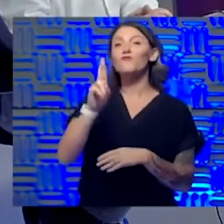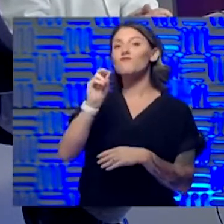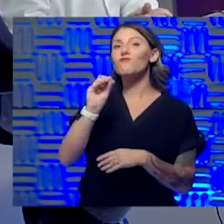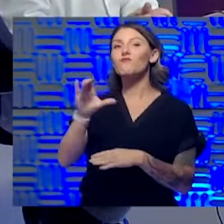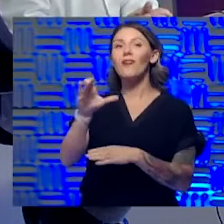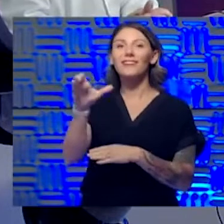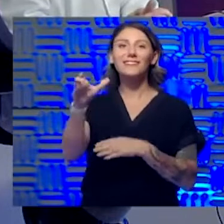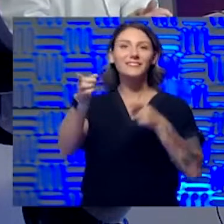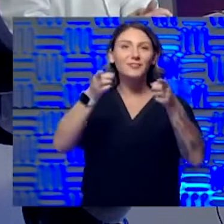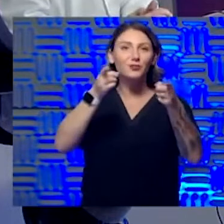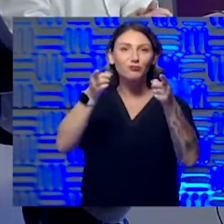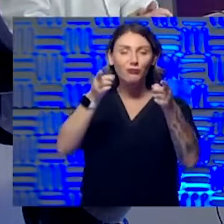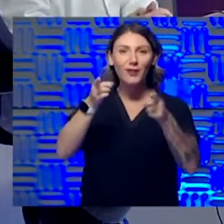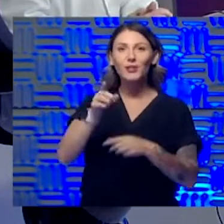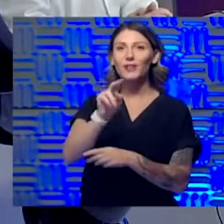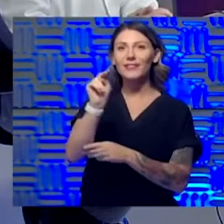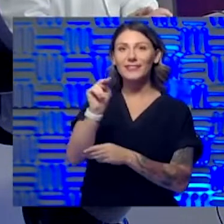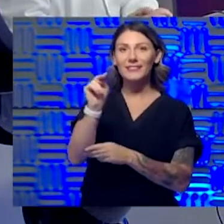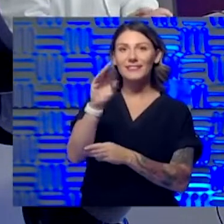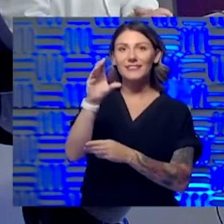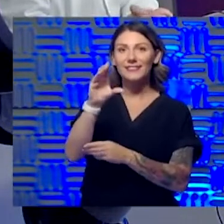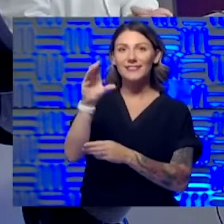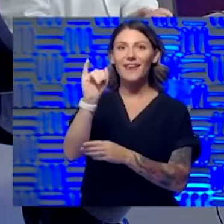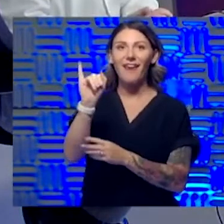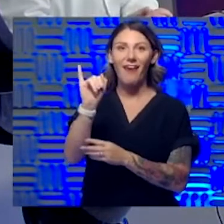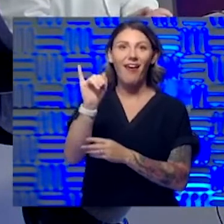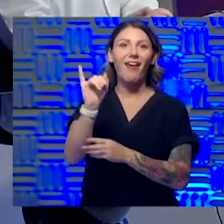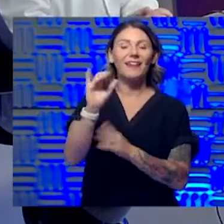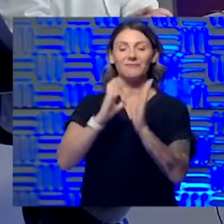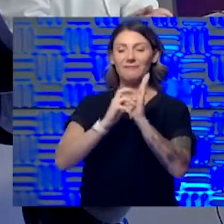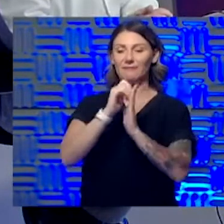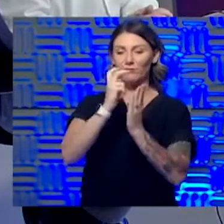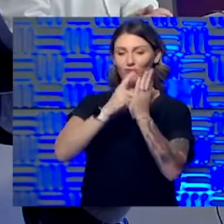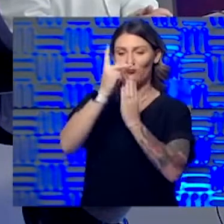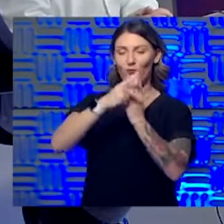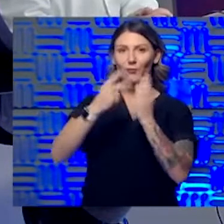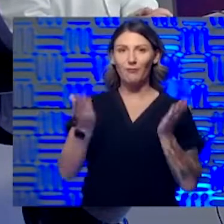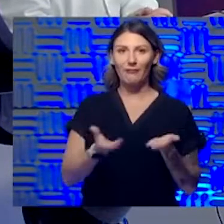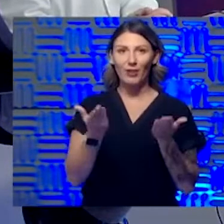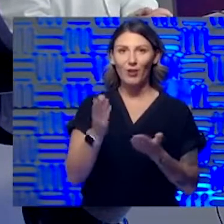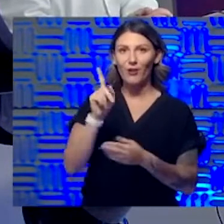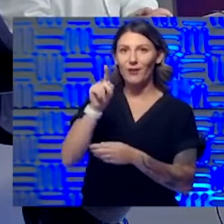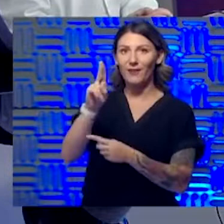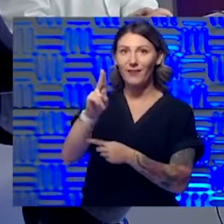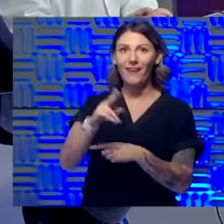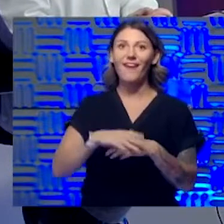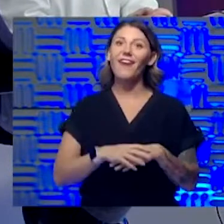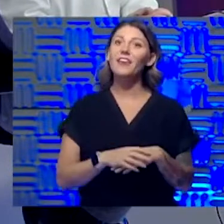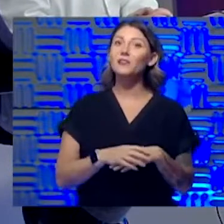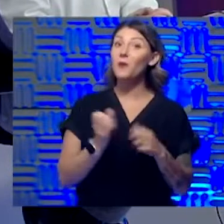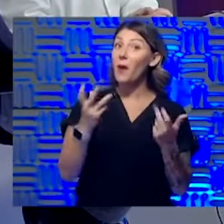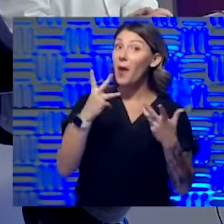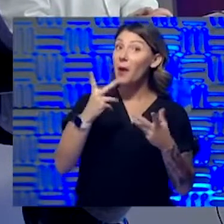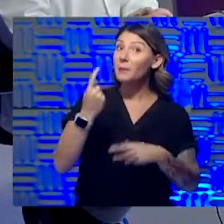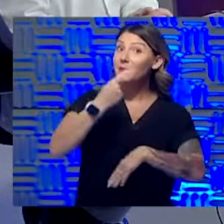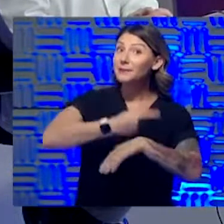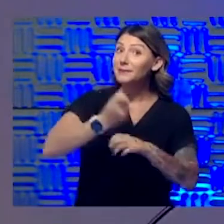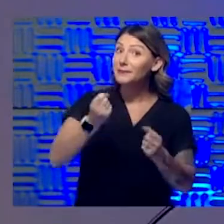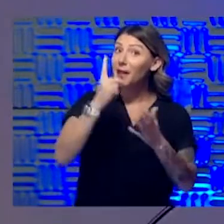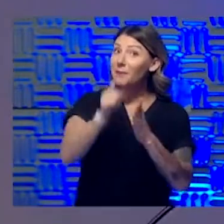of the NCI Designated Cancer Program here at KU. Trying to achieve comprehensive status next time. How many days and how many